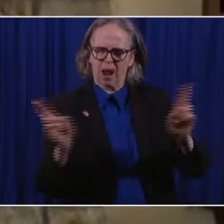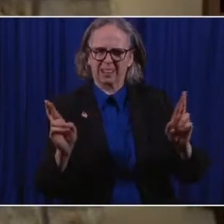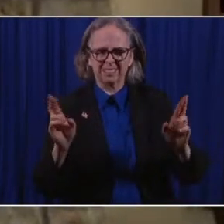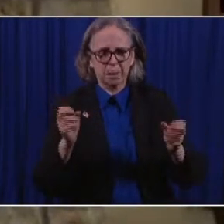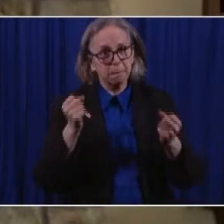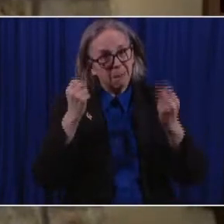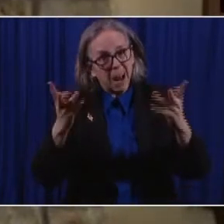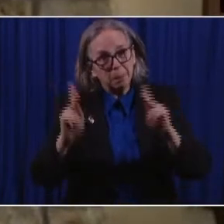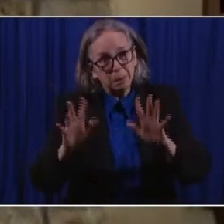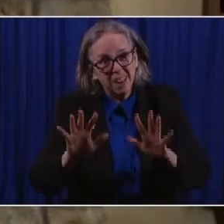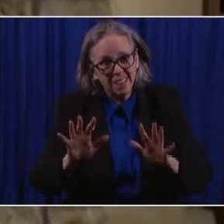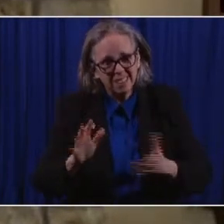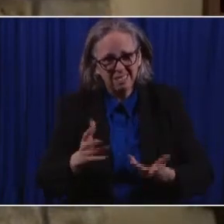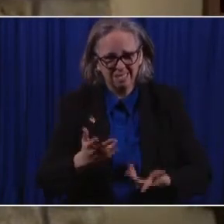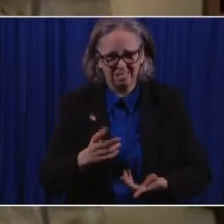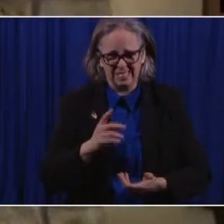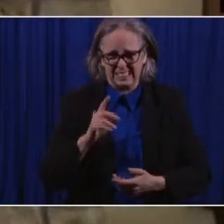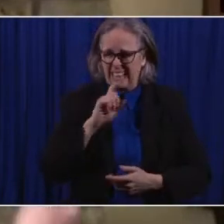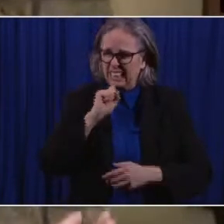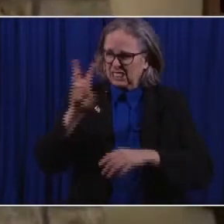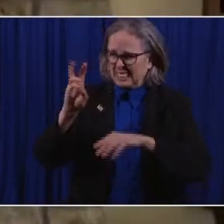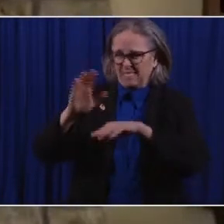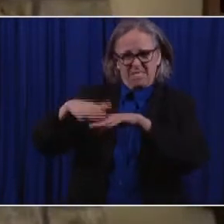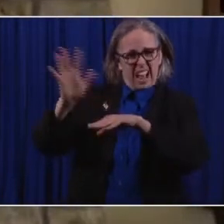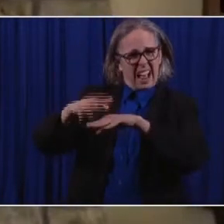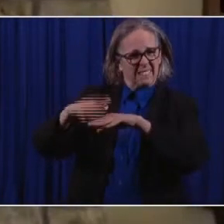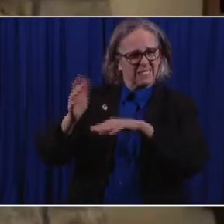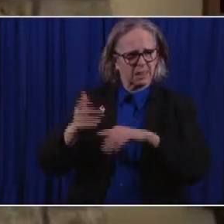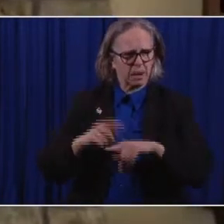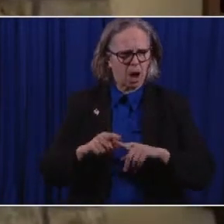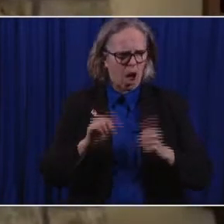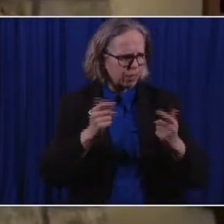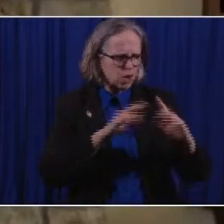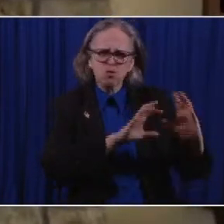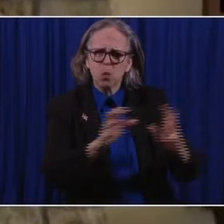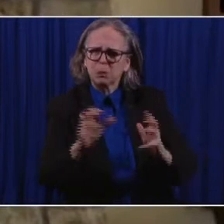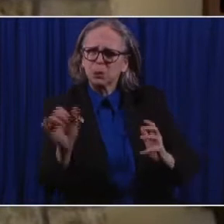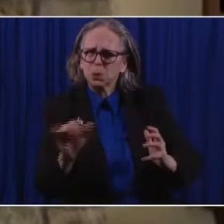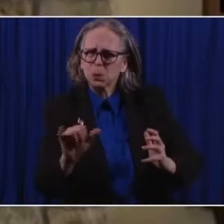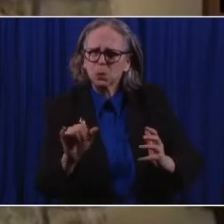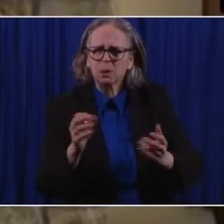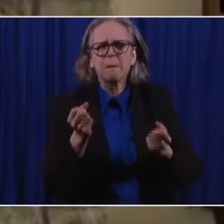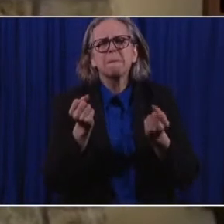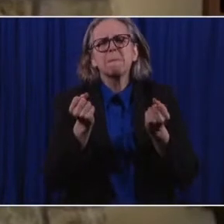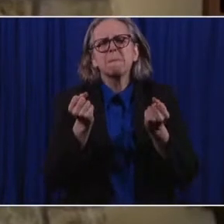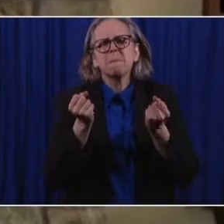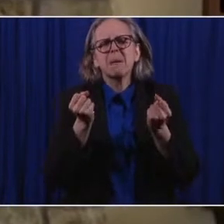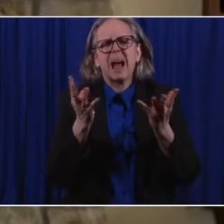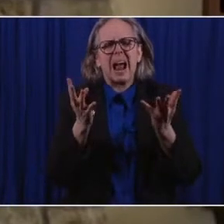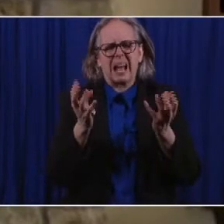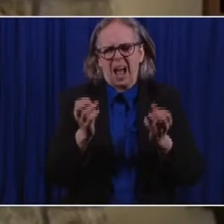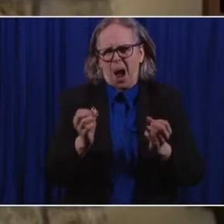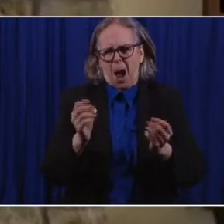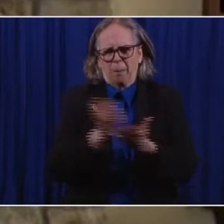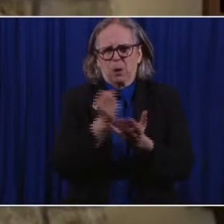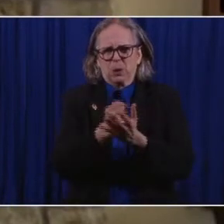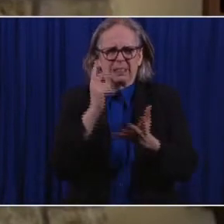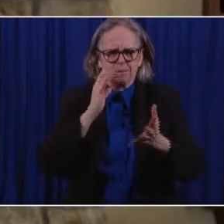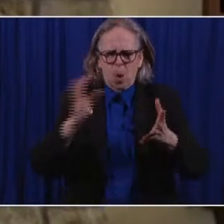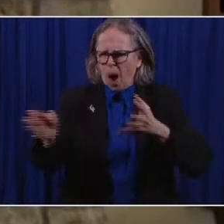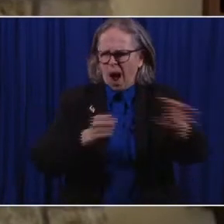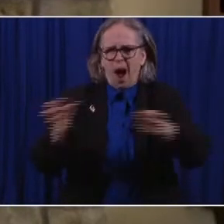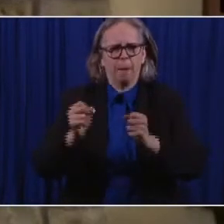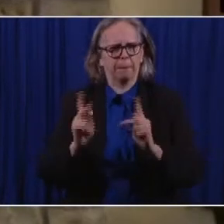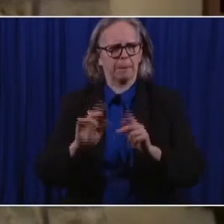of age or older, and other groups as well. So they have ample opportunity to do that, but we are on that